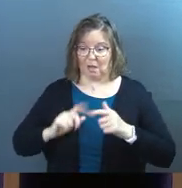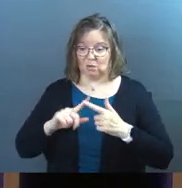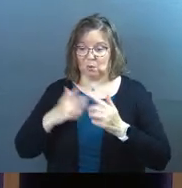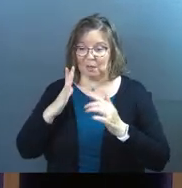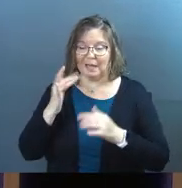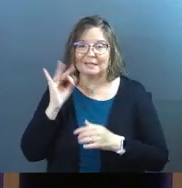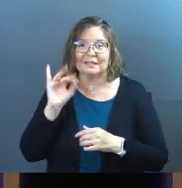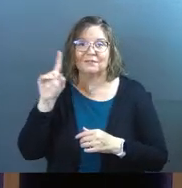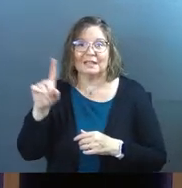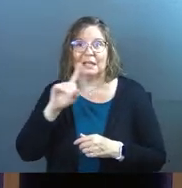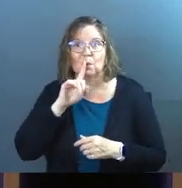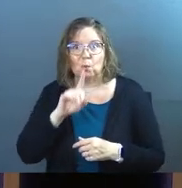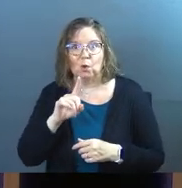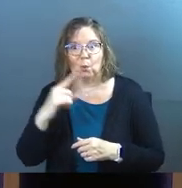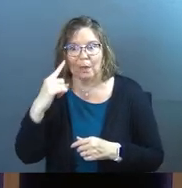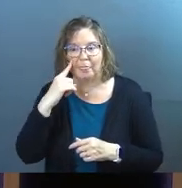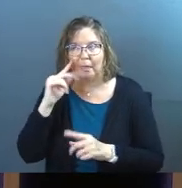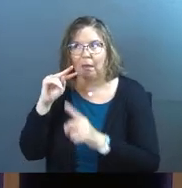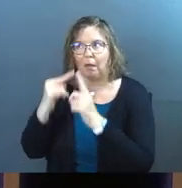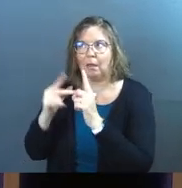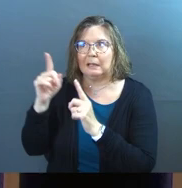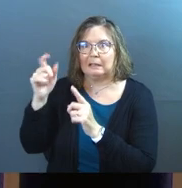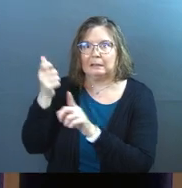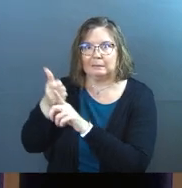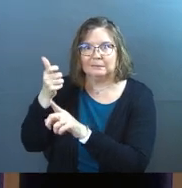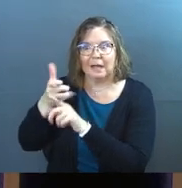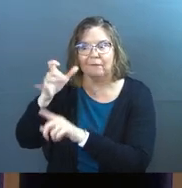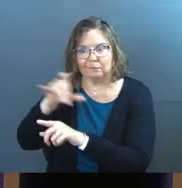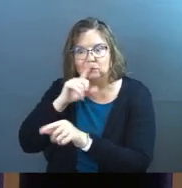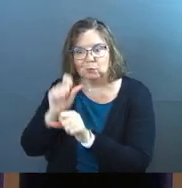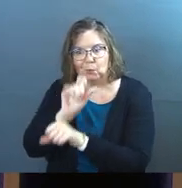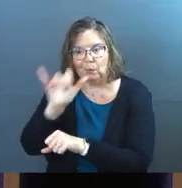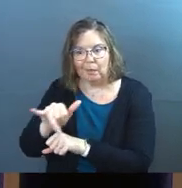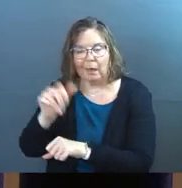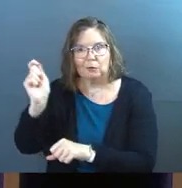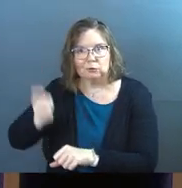as if he were that mega jerk judge.